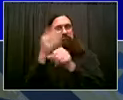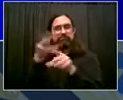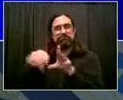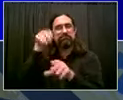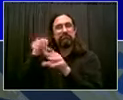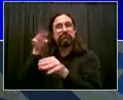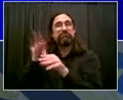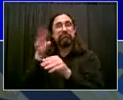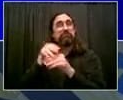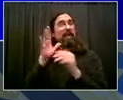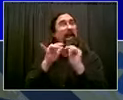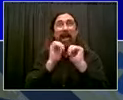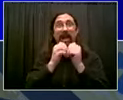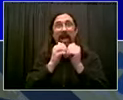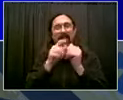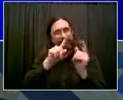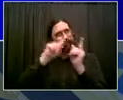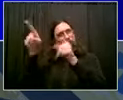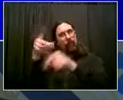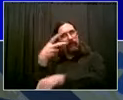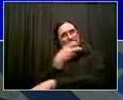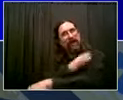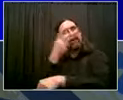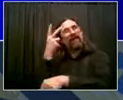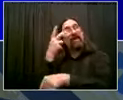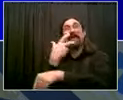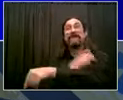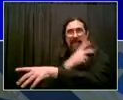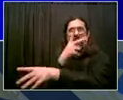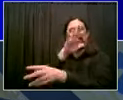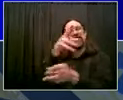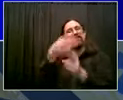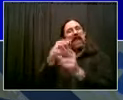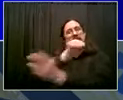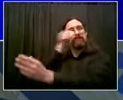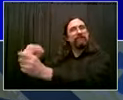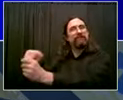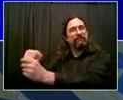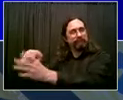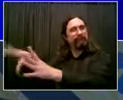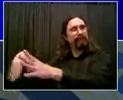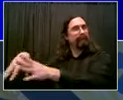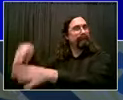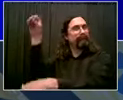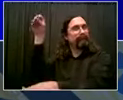difference. If you're interested, go to vaccinefinder.nyc.gov slash benefits.